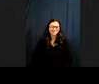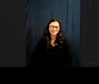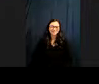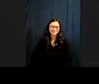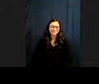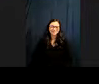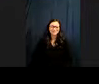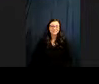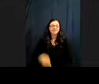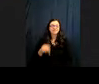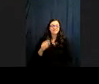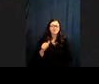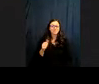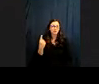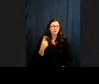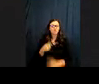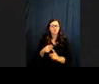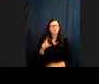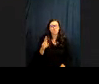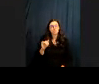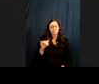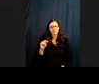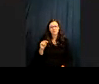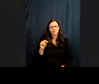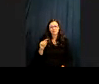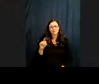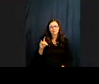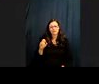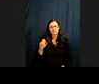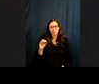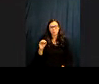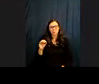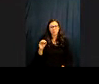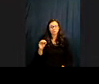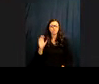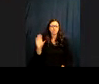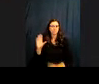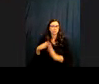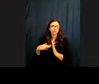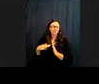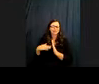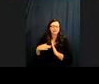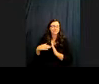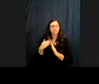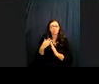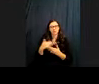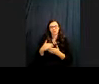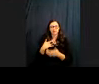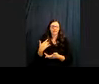This is another one of Robin Tedesco's pieces. She often does these multiples. And there's these